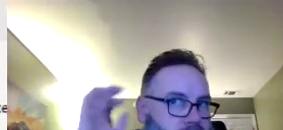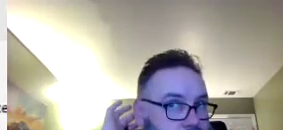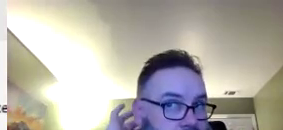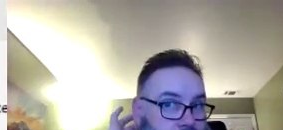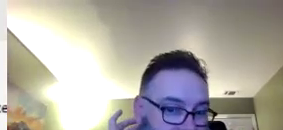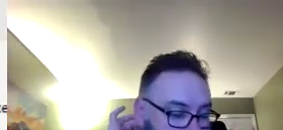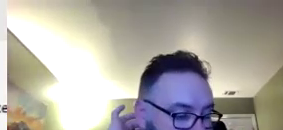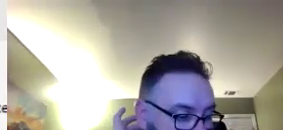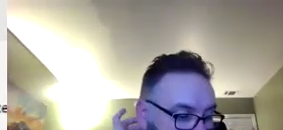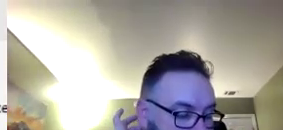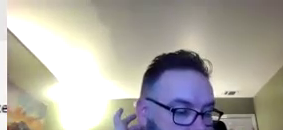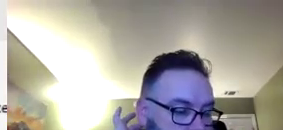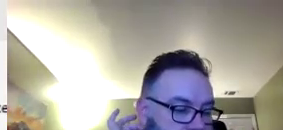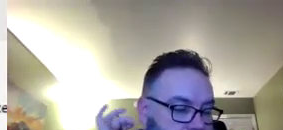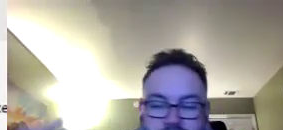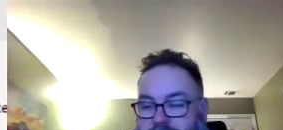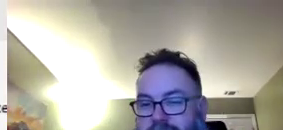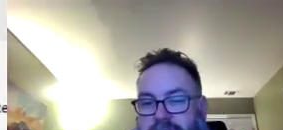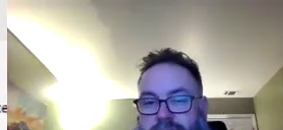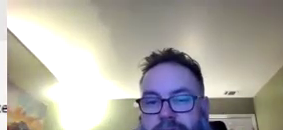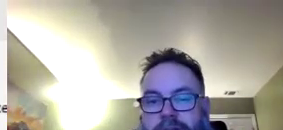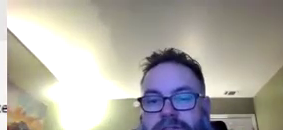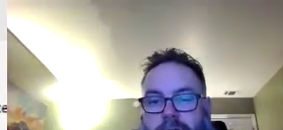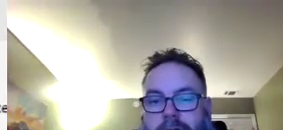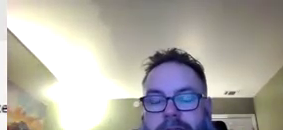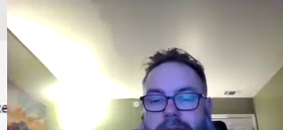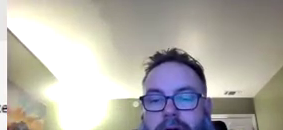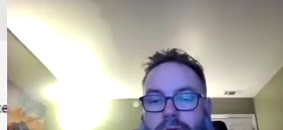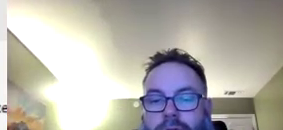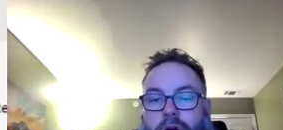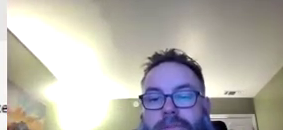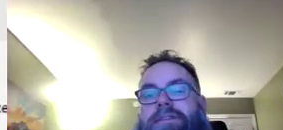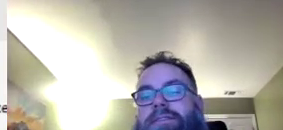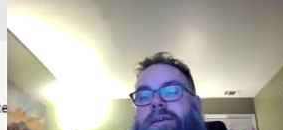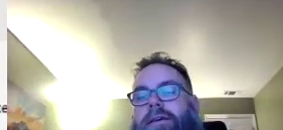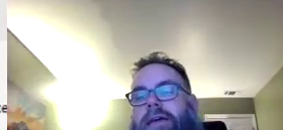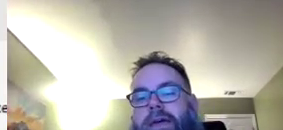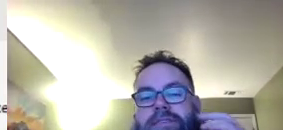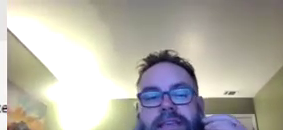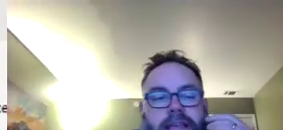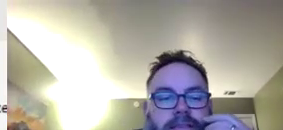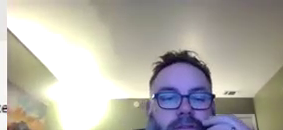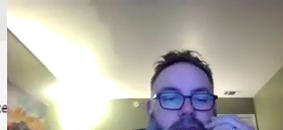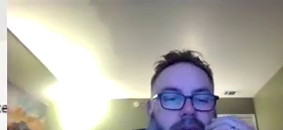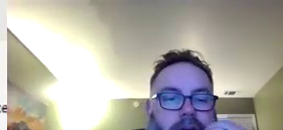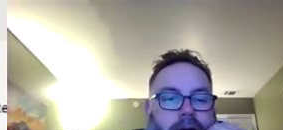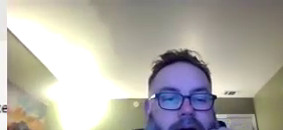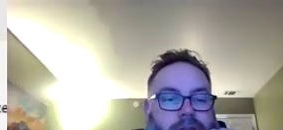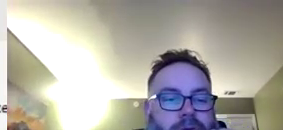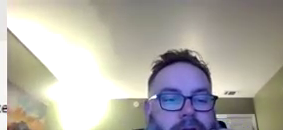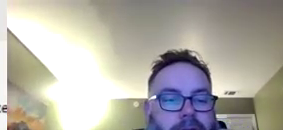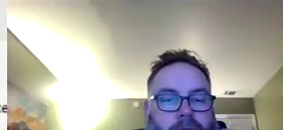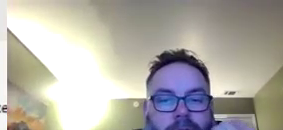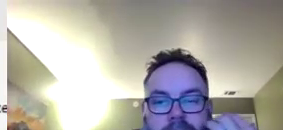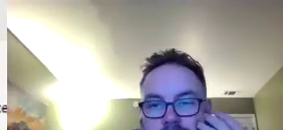be a meeting about that because many of the transportation providers were in the hold harmless, and the state is looking